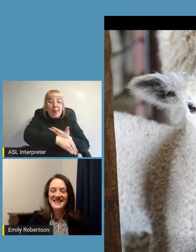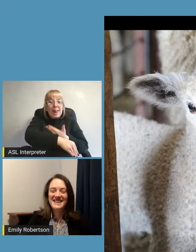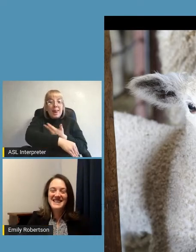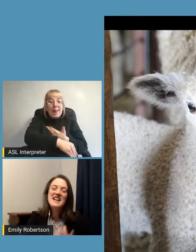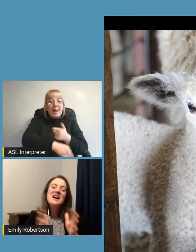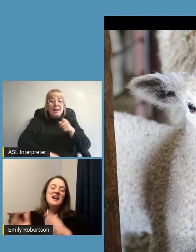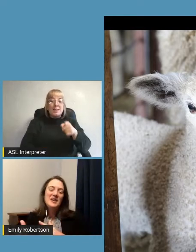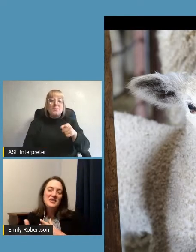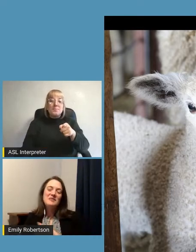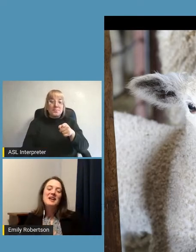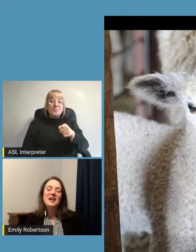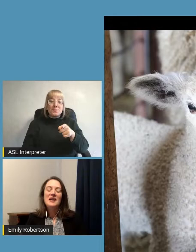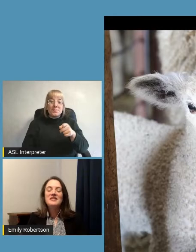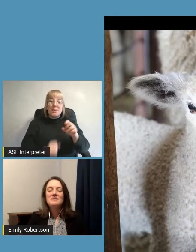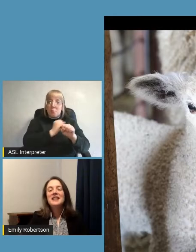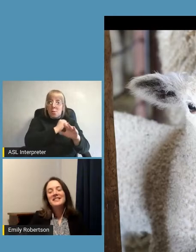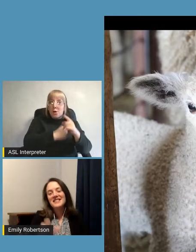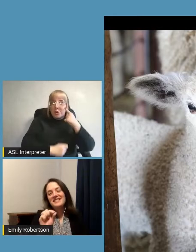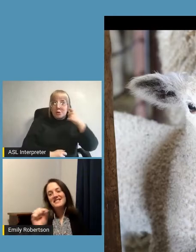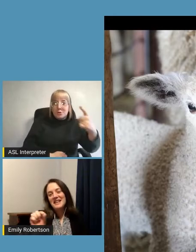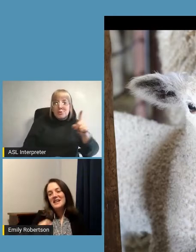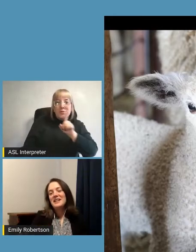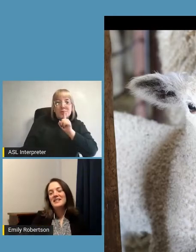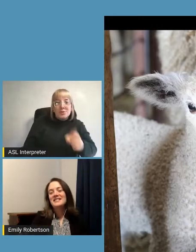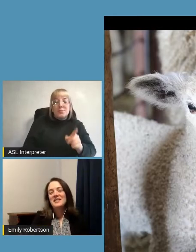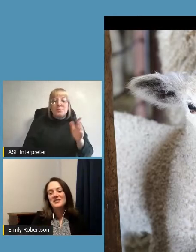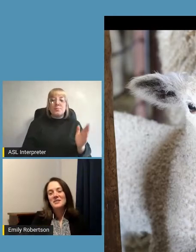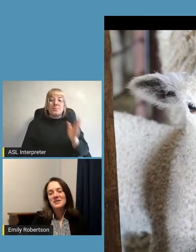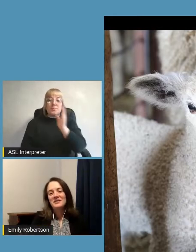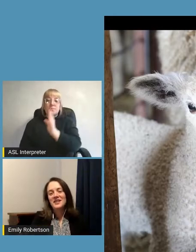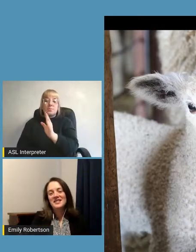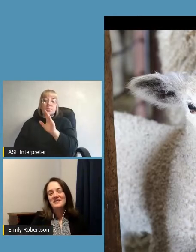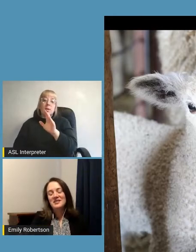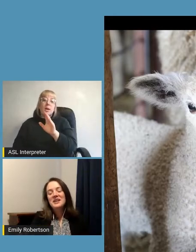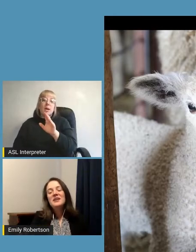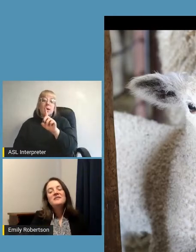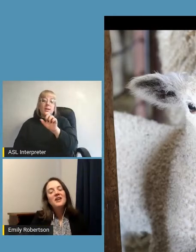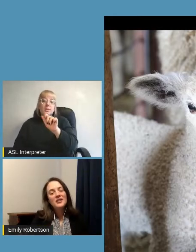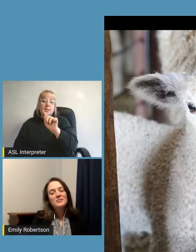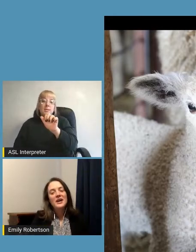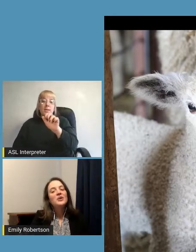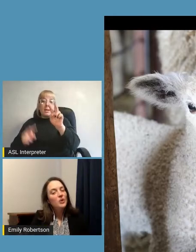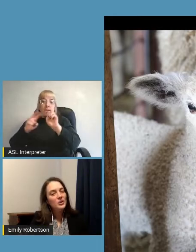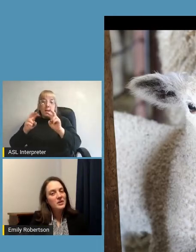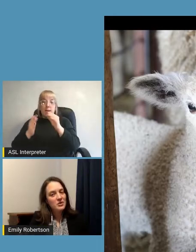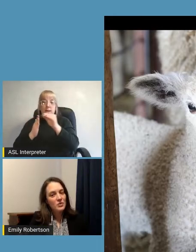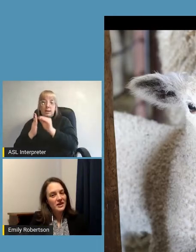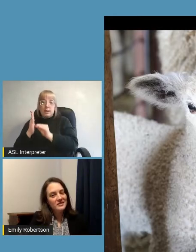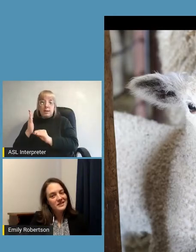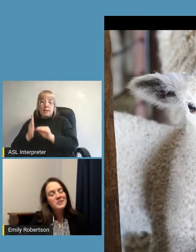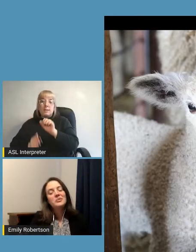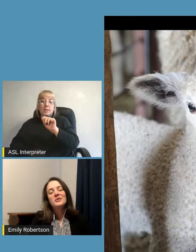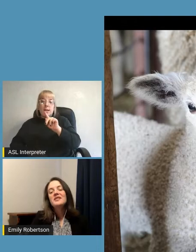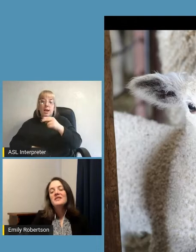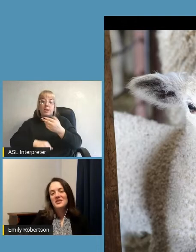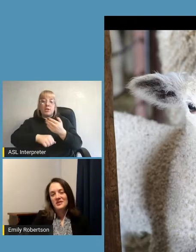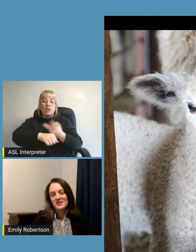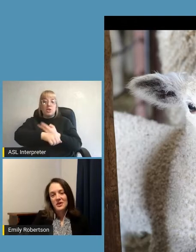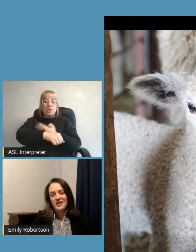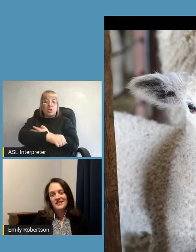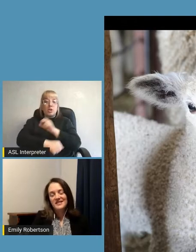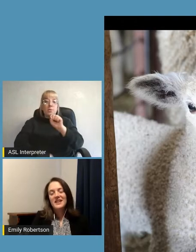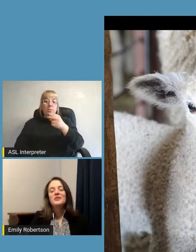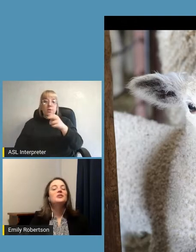sure. And on the right, I have some text that says data analytics at the Sheep Shearing Festival, followed by goal number 1, improve the